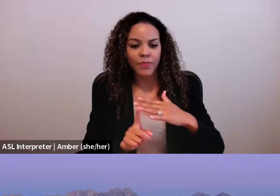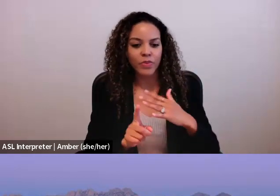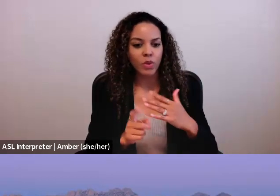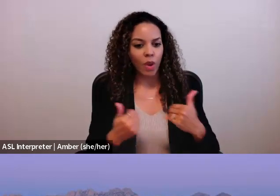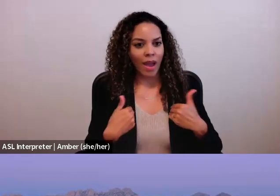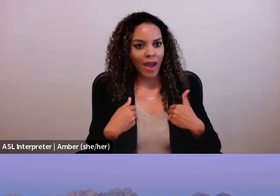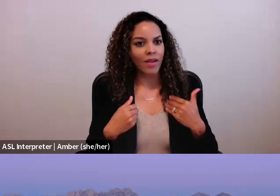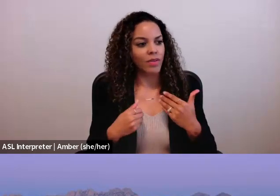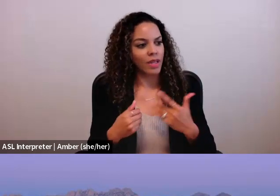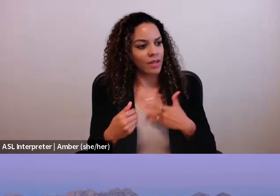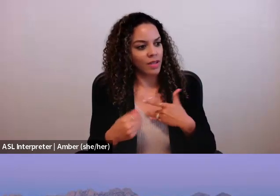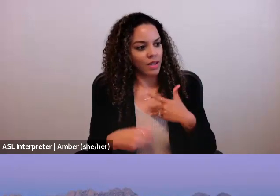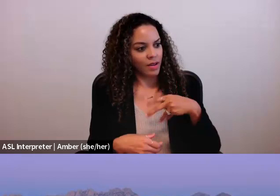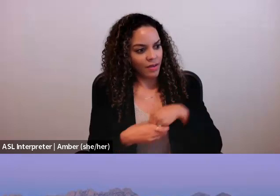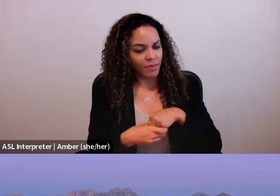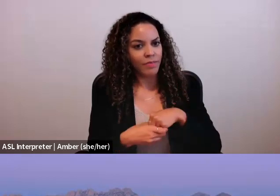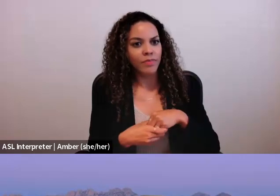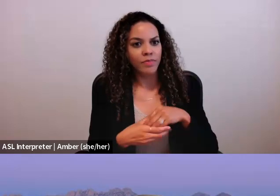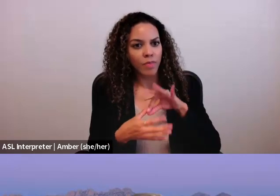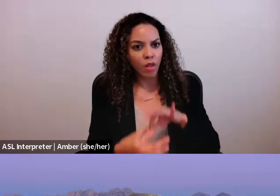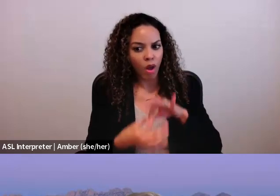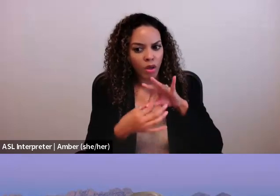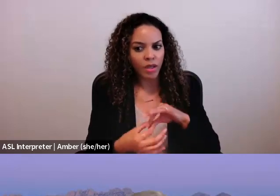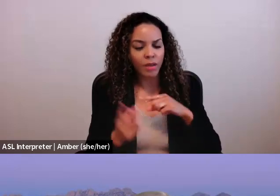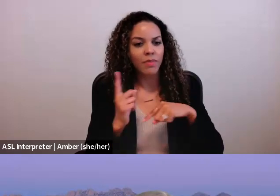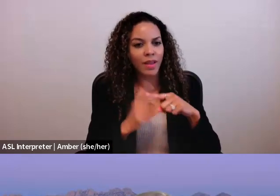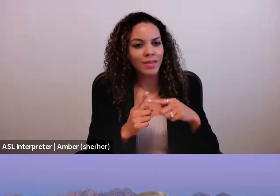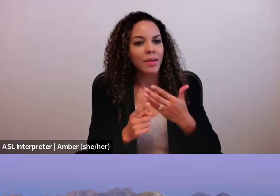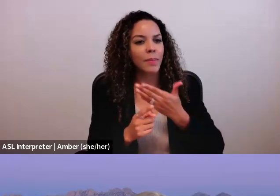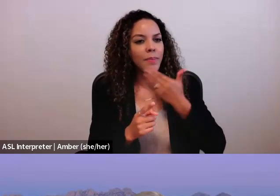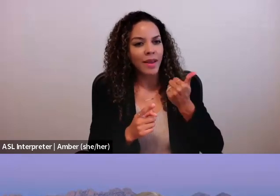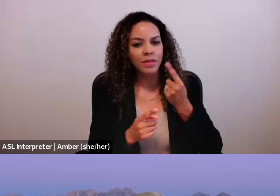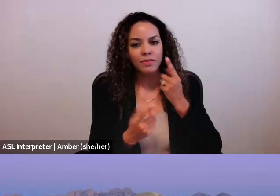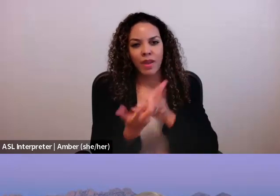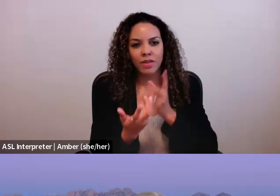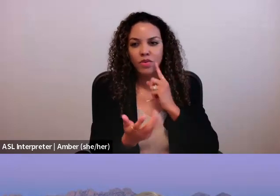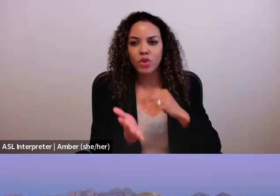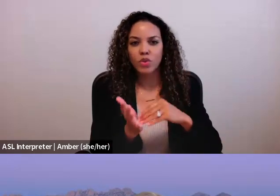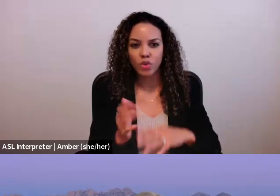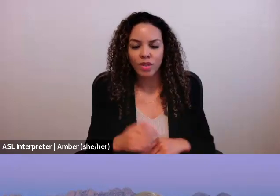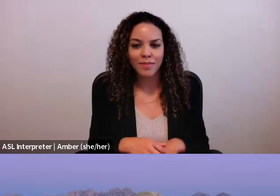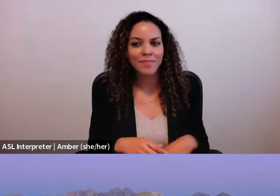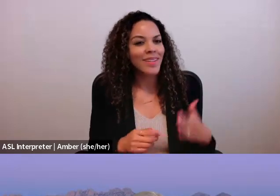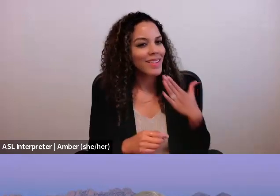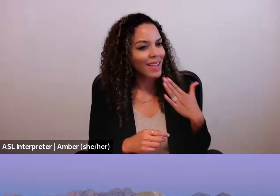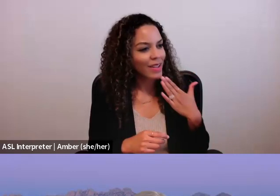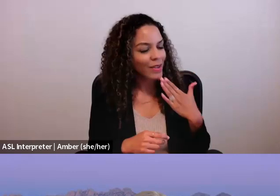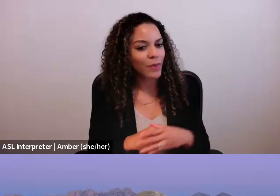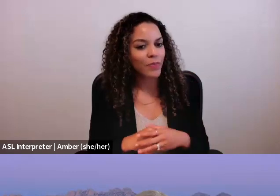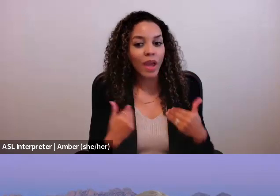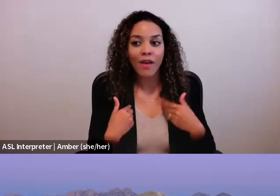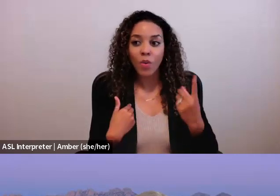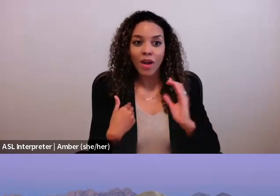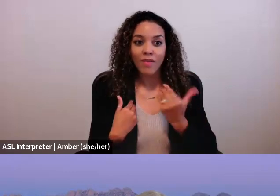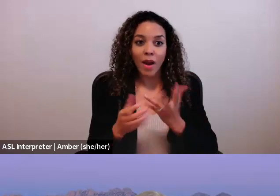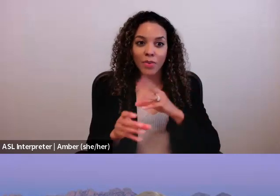belongingness, participation, and also in the best interest of the students. Thank you. We have one of our